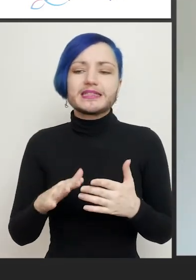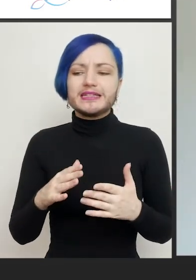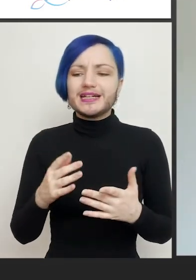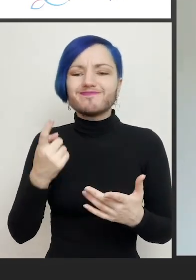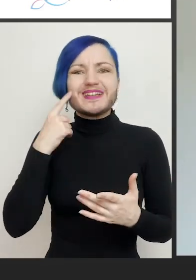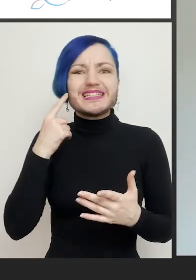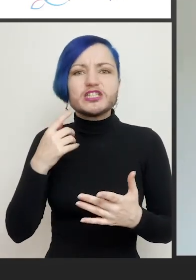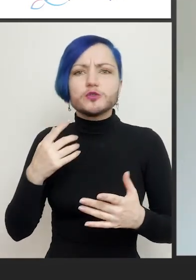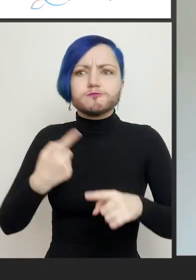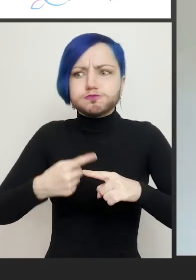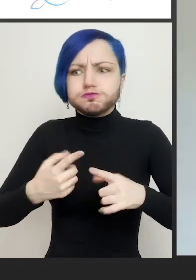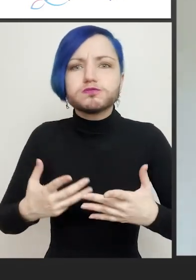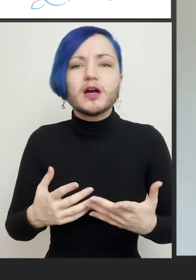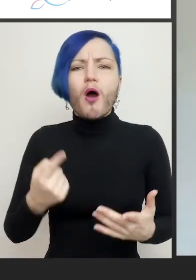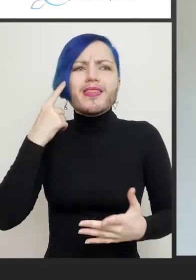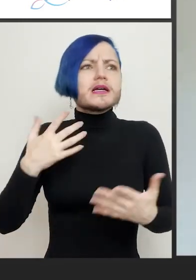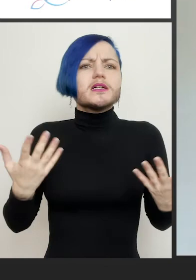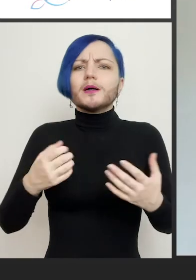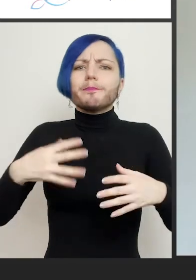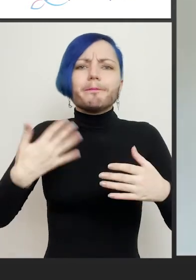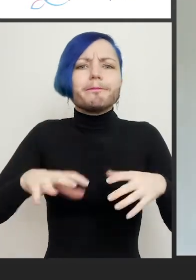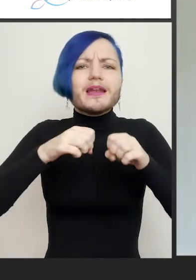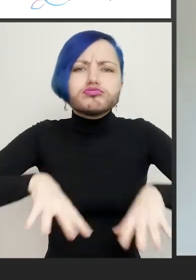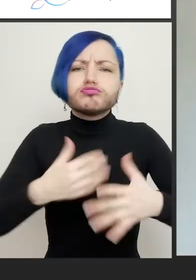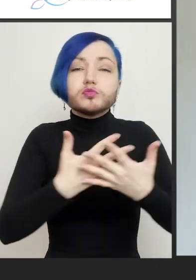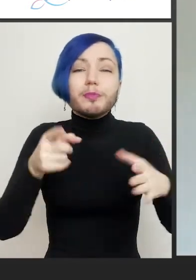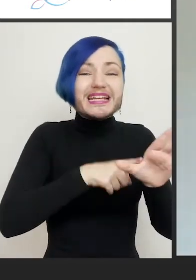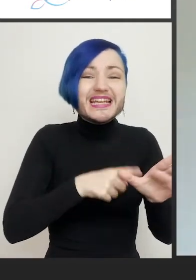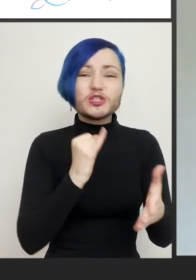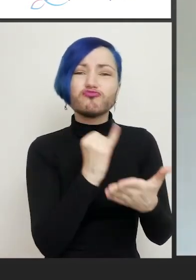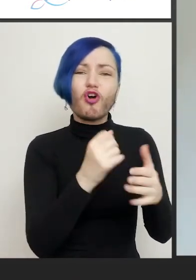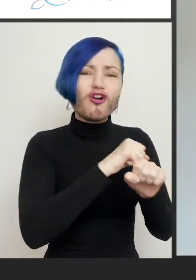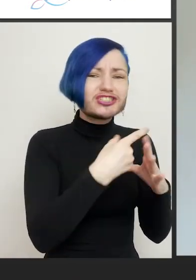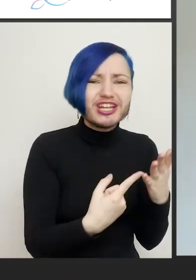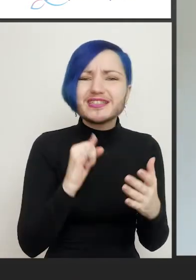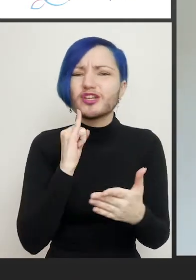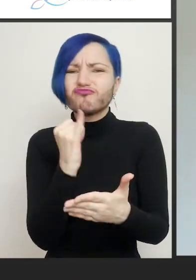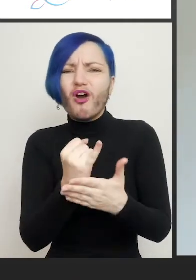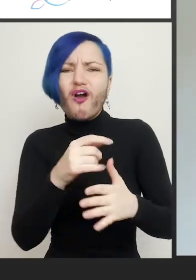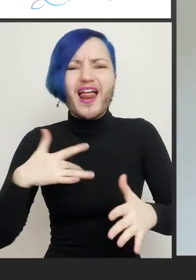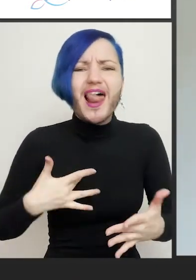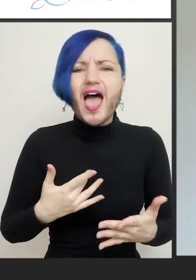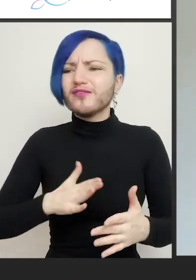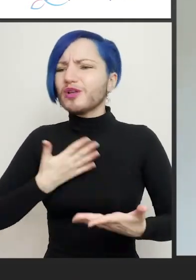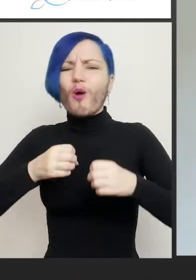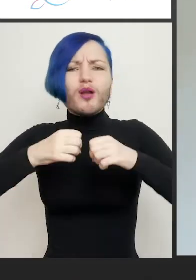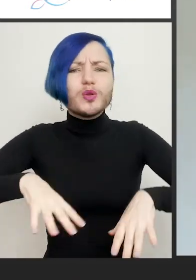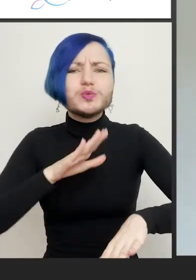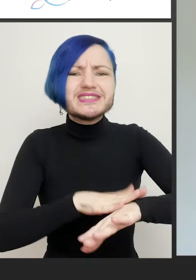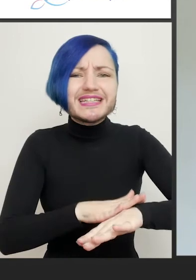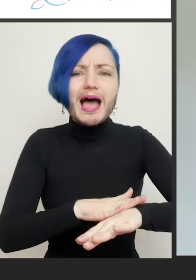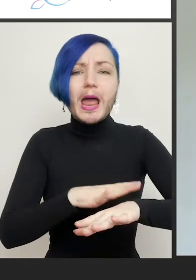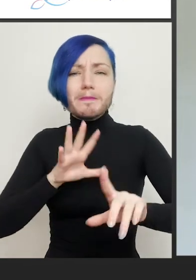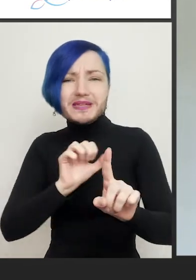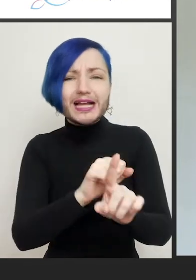to think, I've lost too many years to the wrong gender, to the wrong life, whatever, and I don't want to lose any more time. I've got to make up